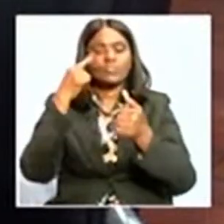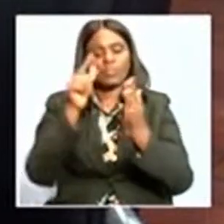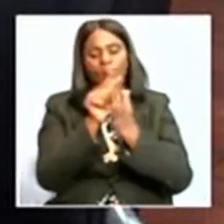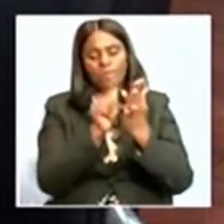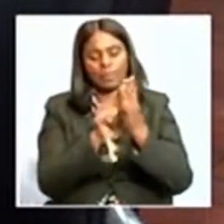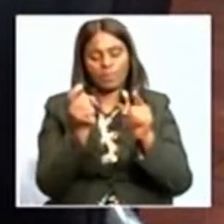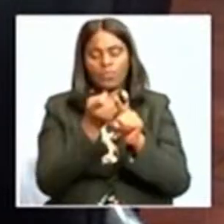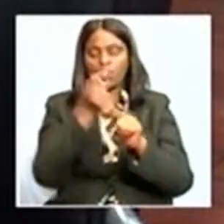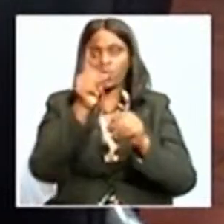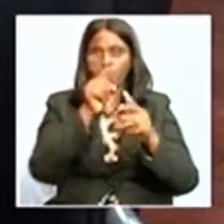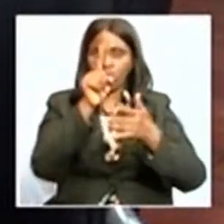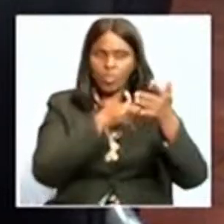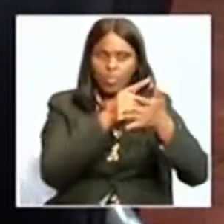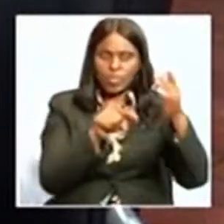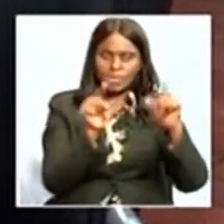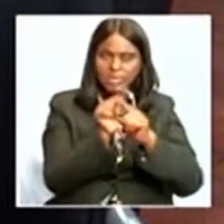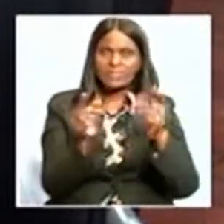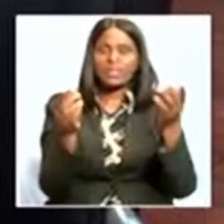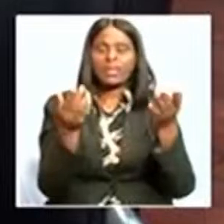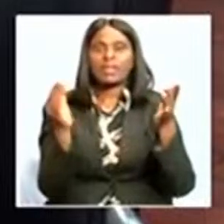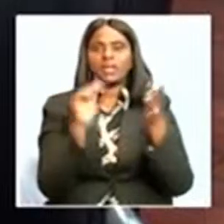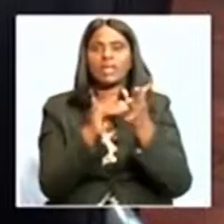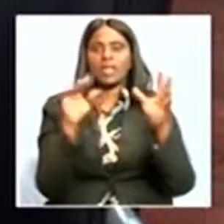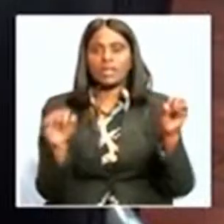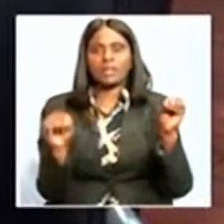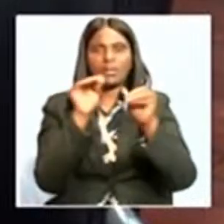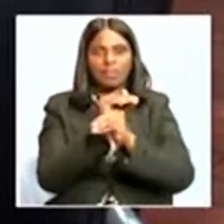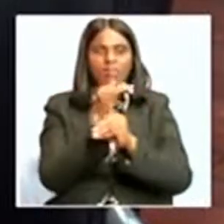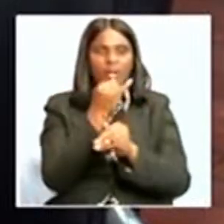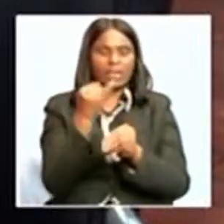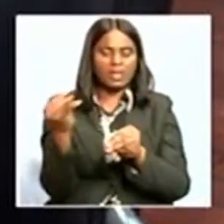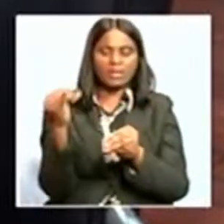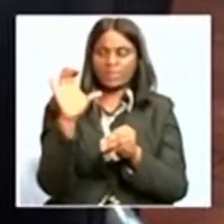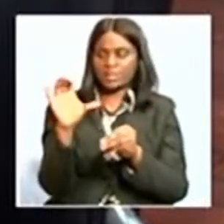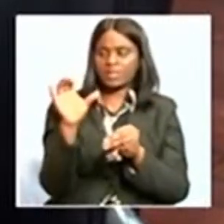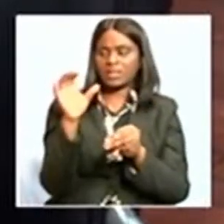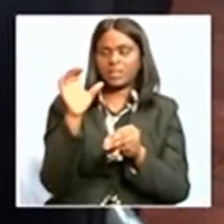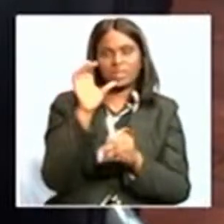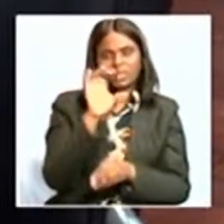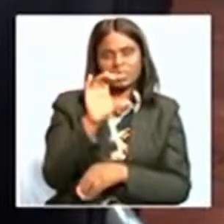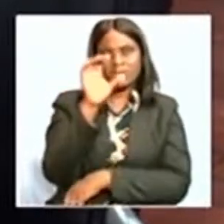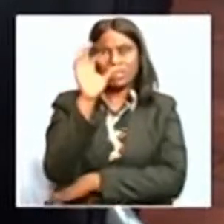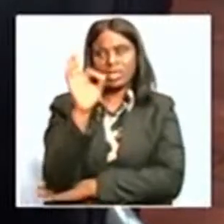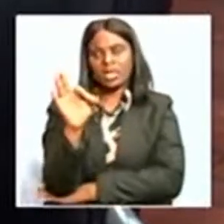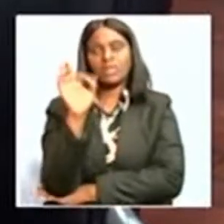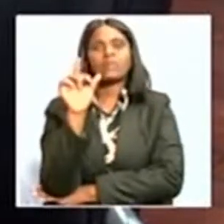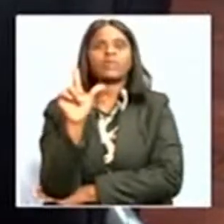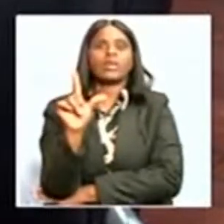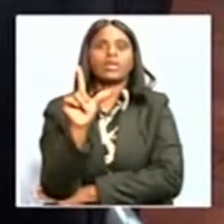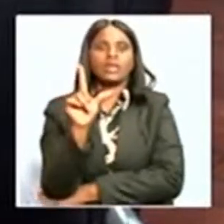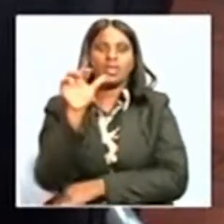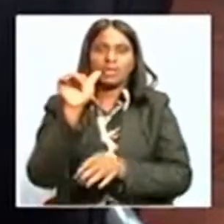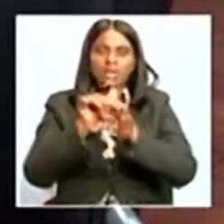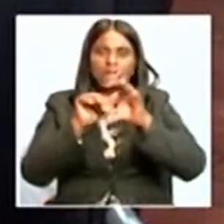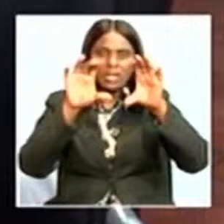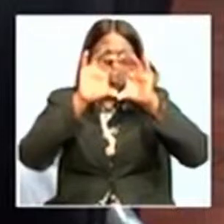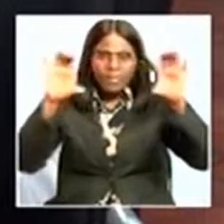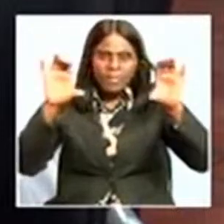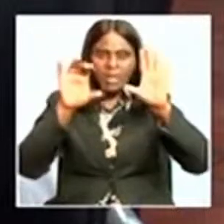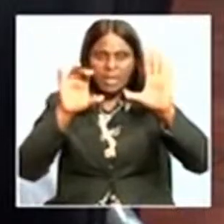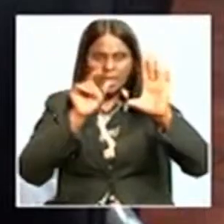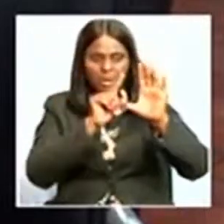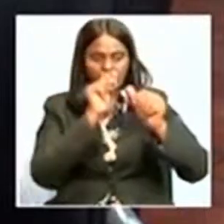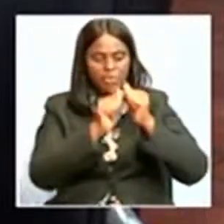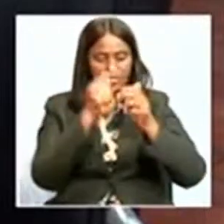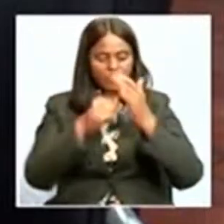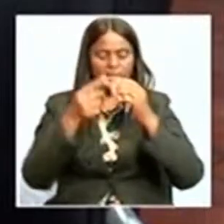the deletion and substitution of items C, F, and L in paragraph 5, which seek